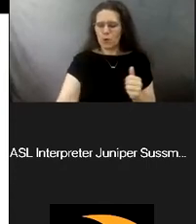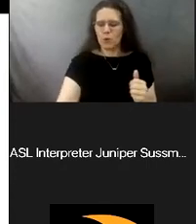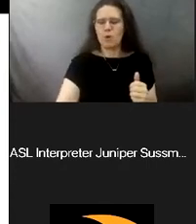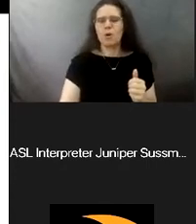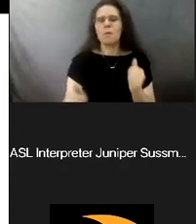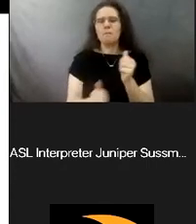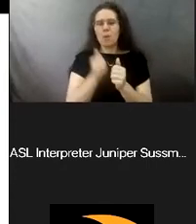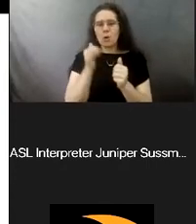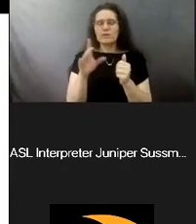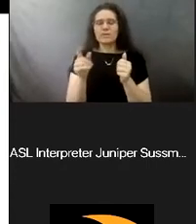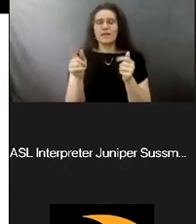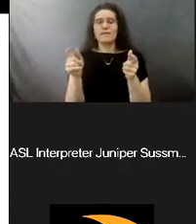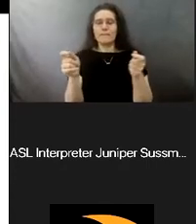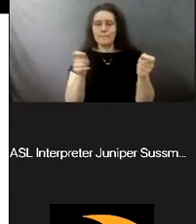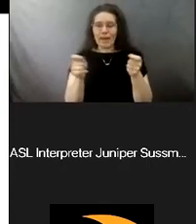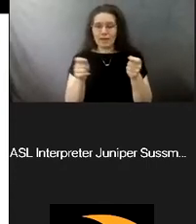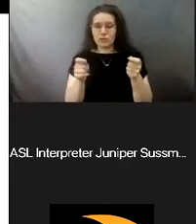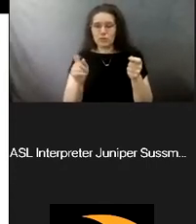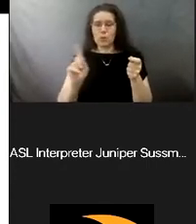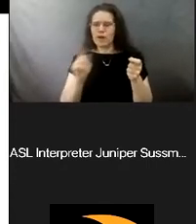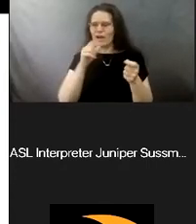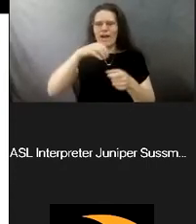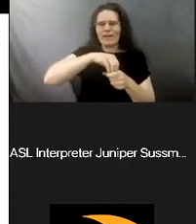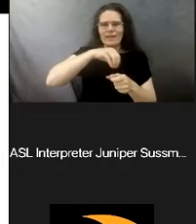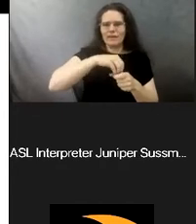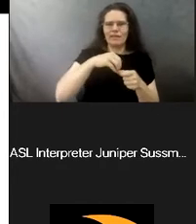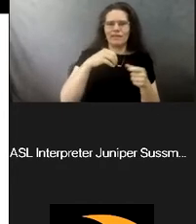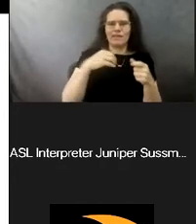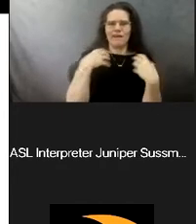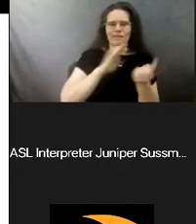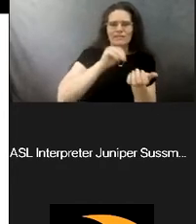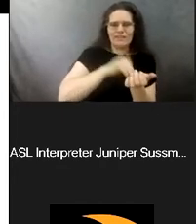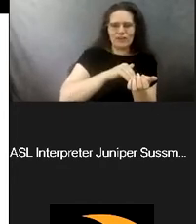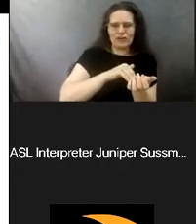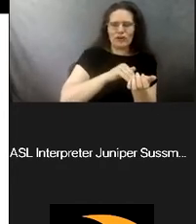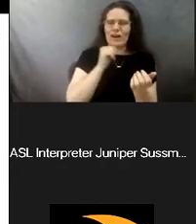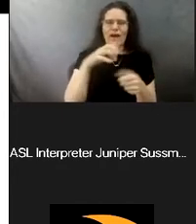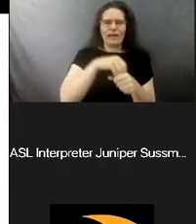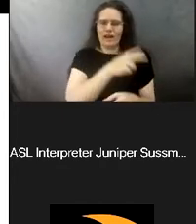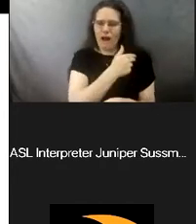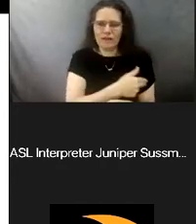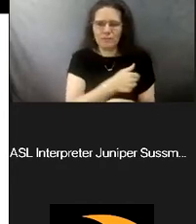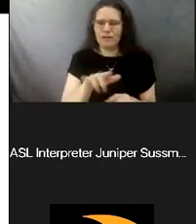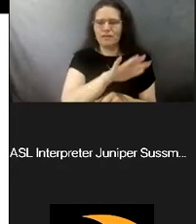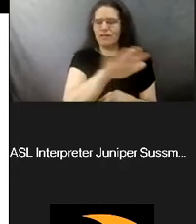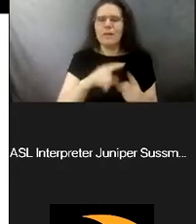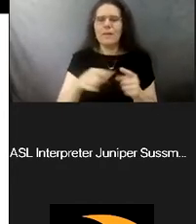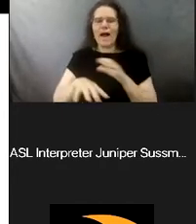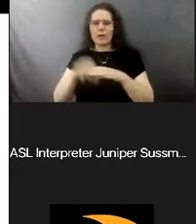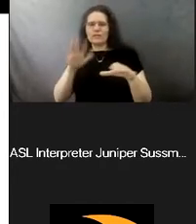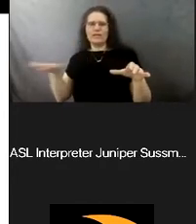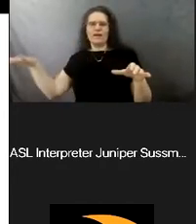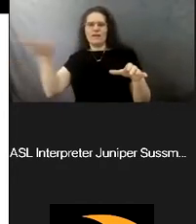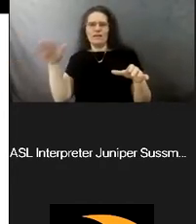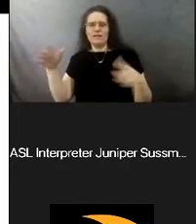of our community health centers or outside of the walls of other healthcare organizations or hospital systems. And with that in mind, whether